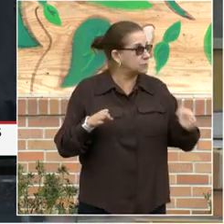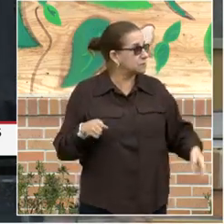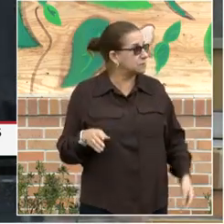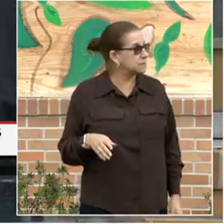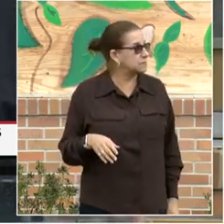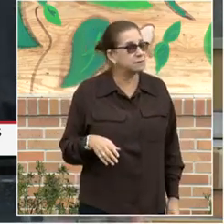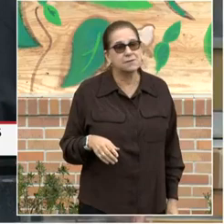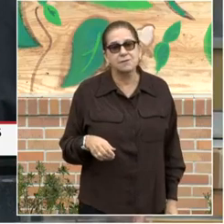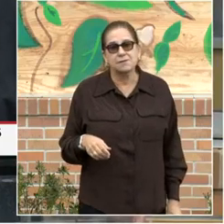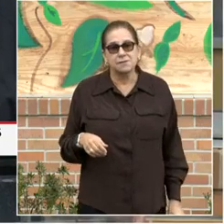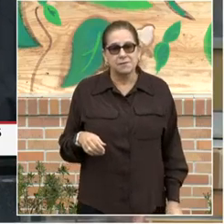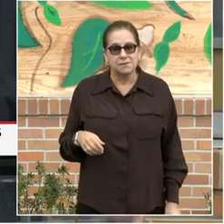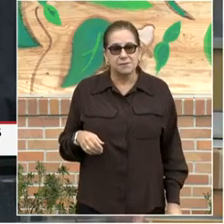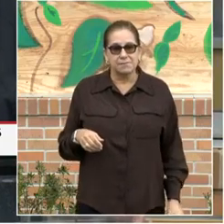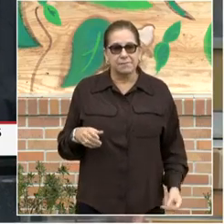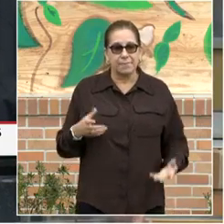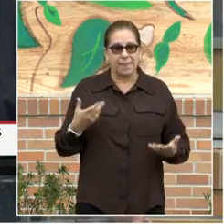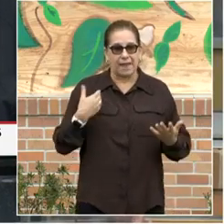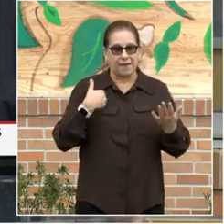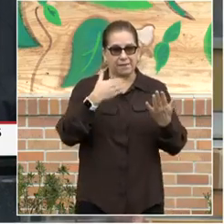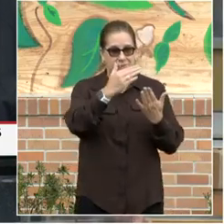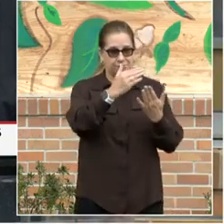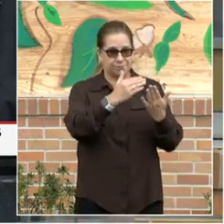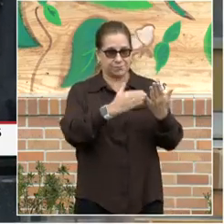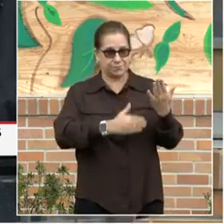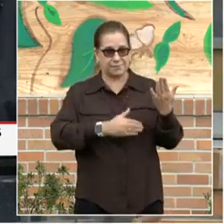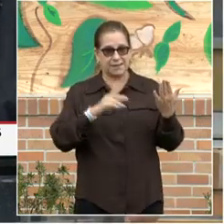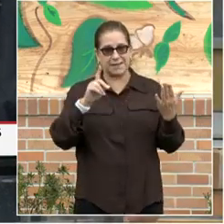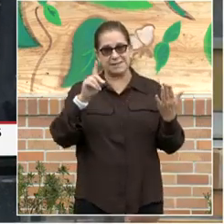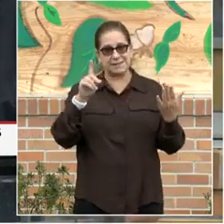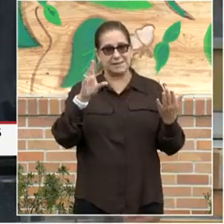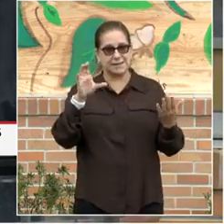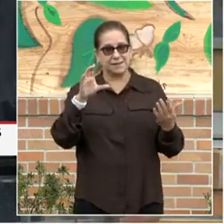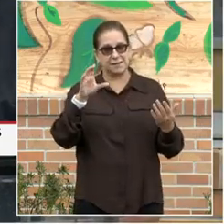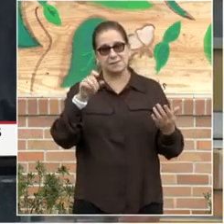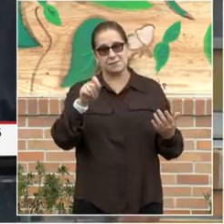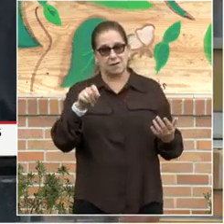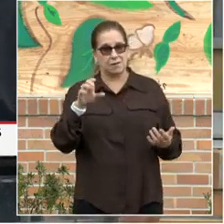of this is going to be listed at obviouslydc.com. Say it for me, Miss Chase.